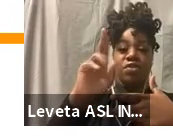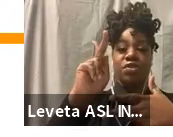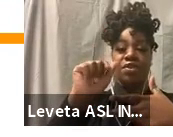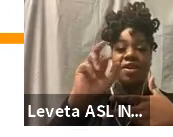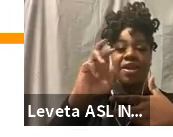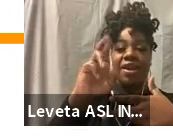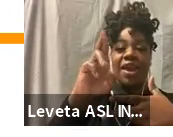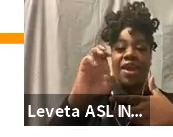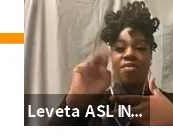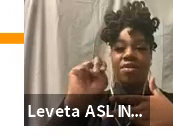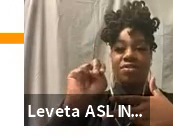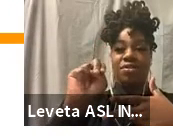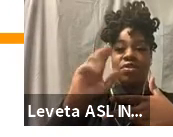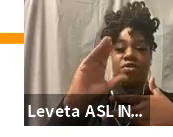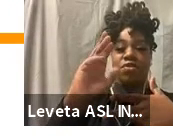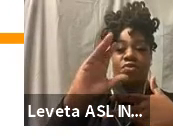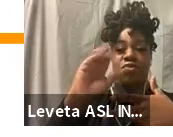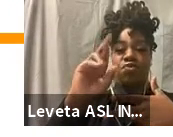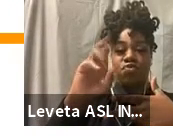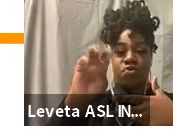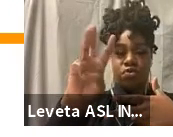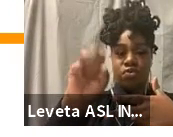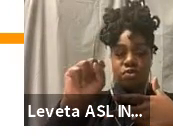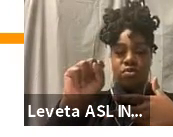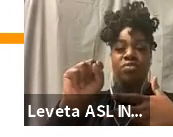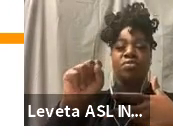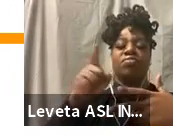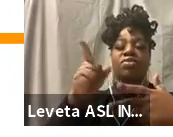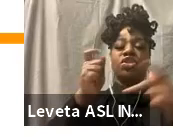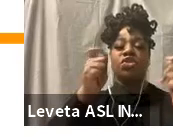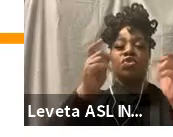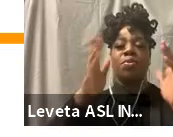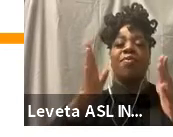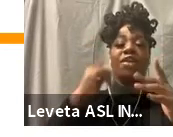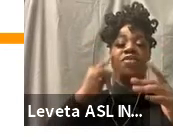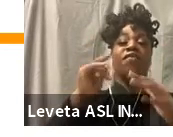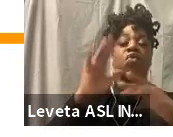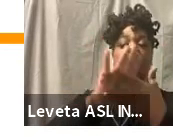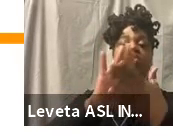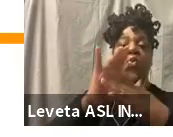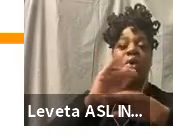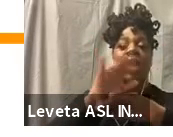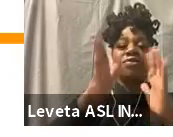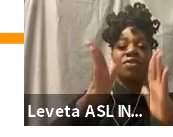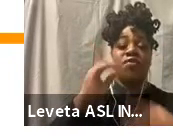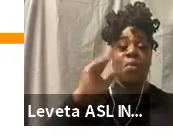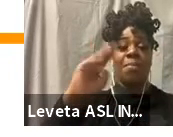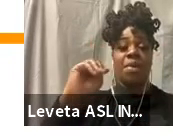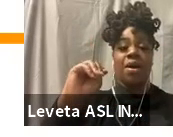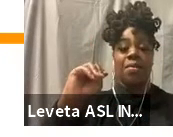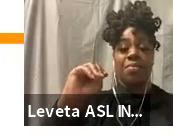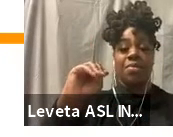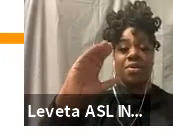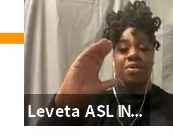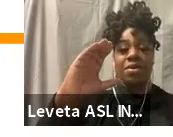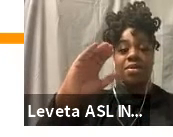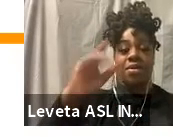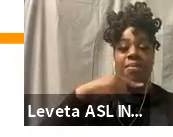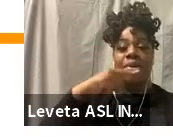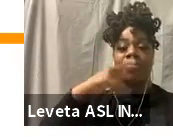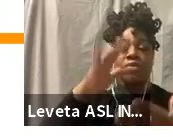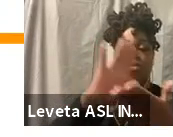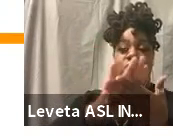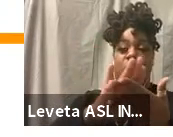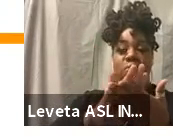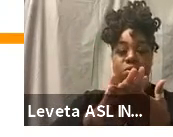Cruz, who's the supervisor for school counseling for Montgomery County Public Schools. She's worked in MCPS for 20 years. She's a